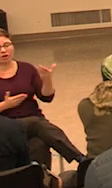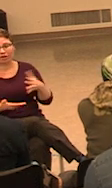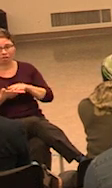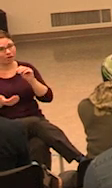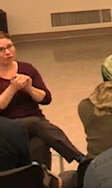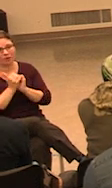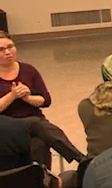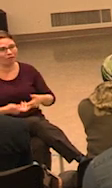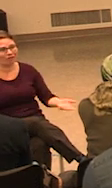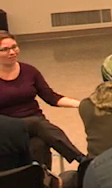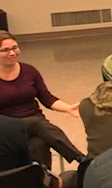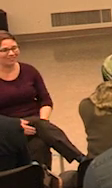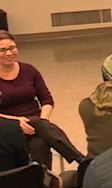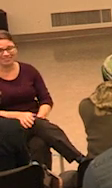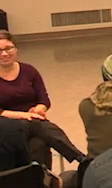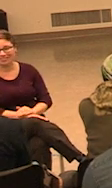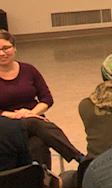together?